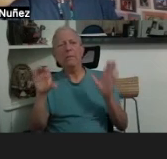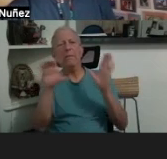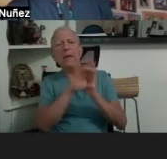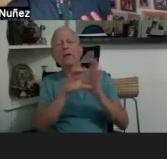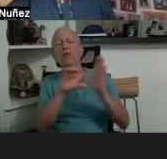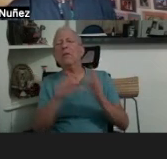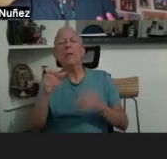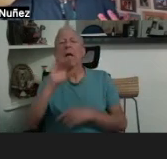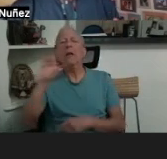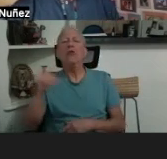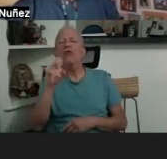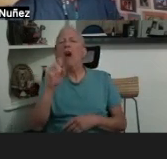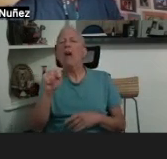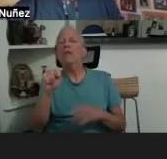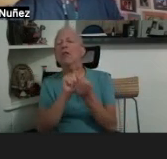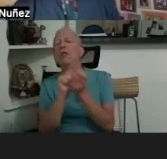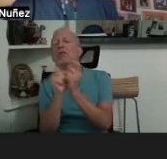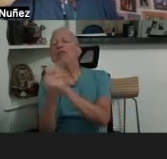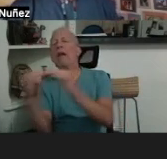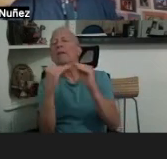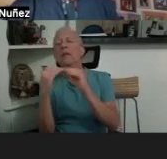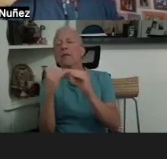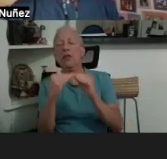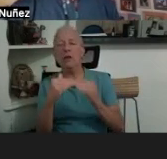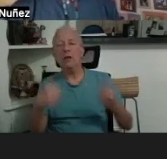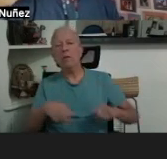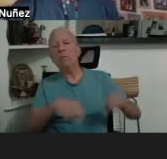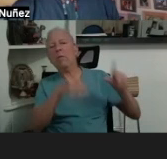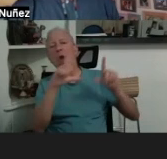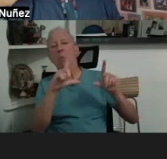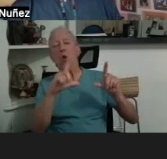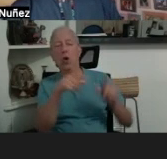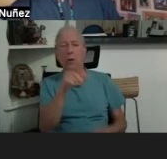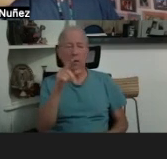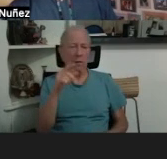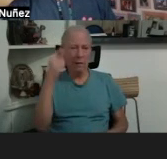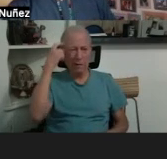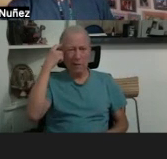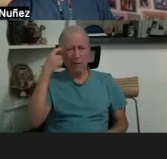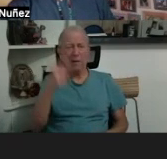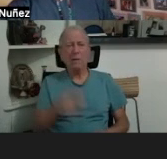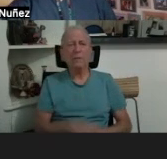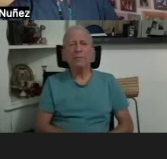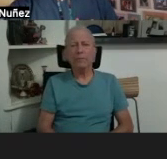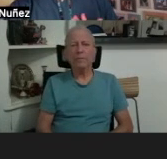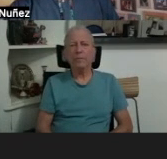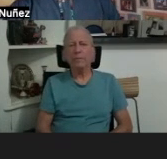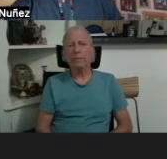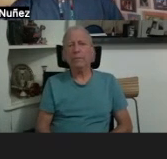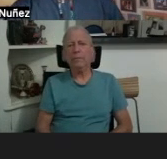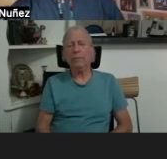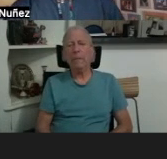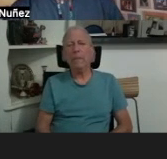developed by Movement Generation and the Climate Justice Alliance. And so when we look at the